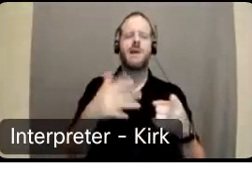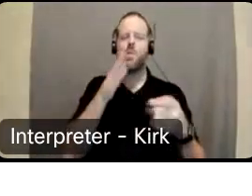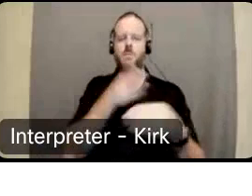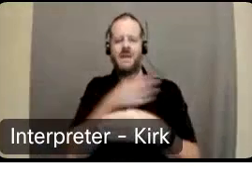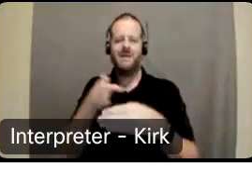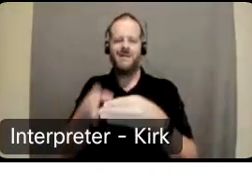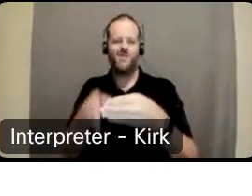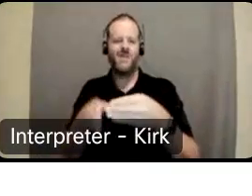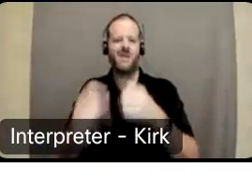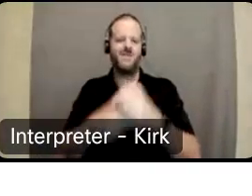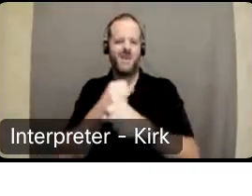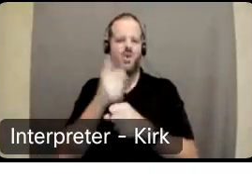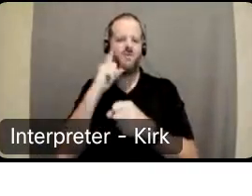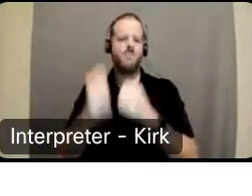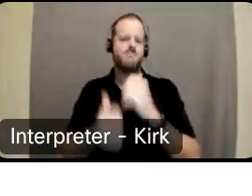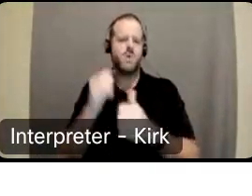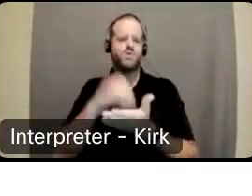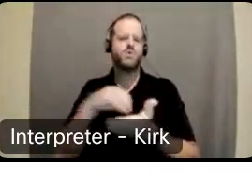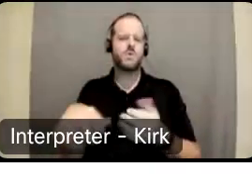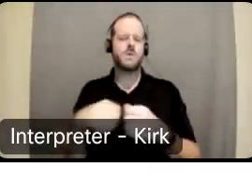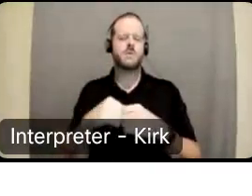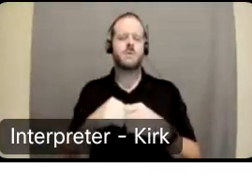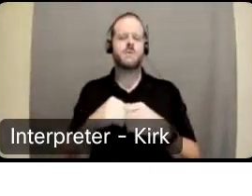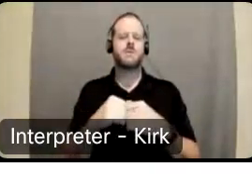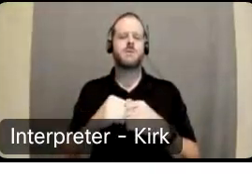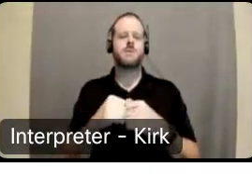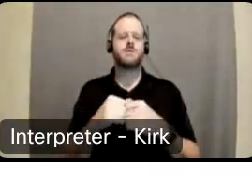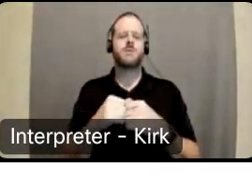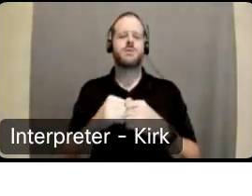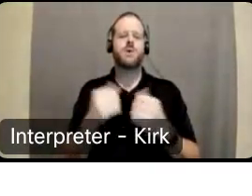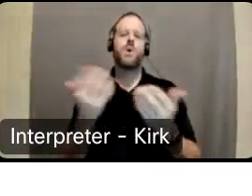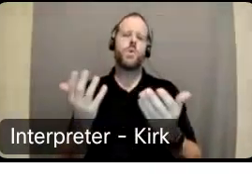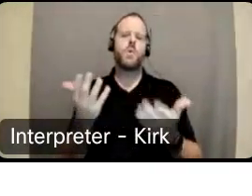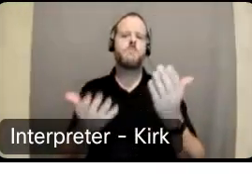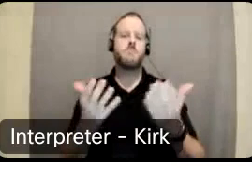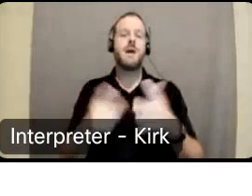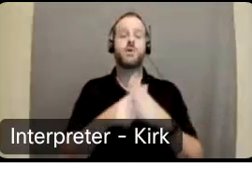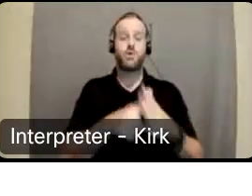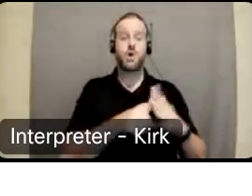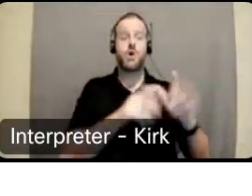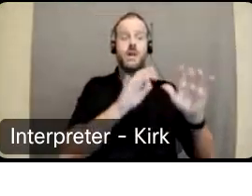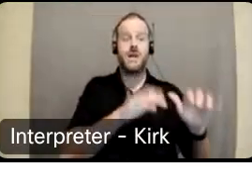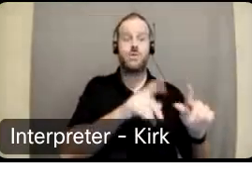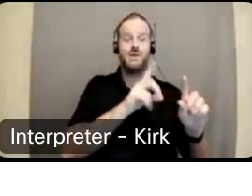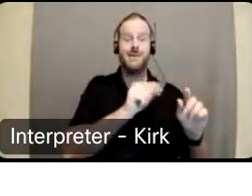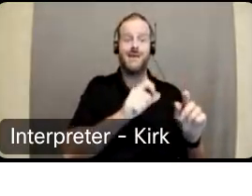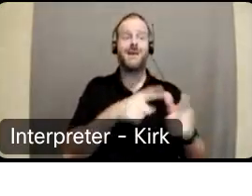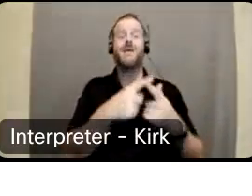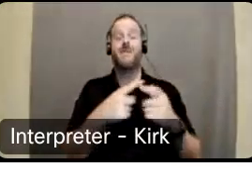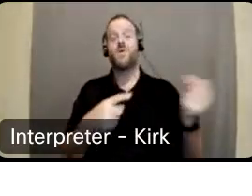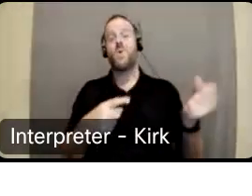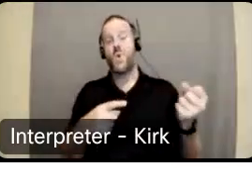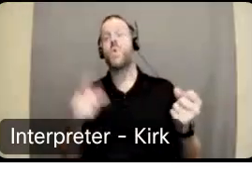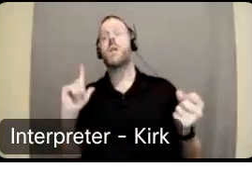the year for many students. So you may either start entering data for the student and then come back and enter these, or you may